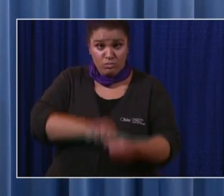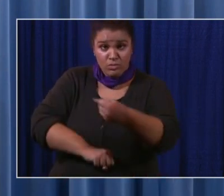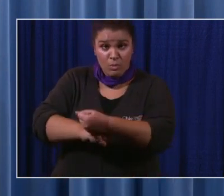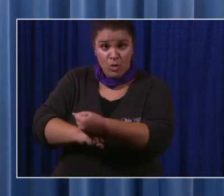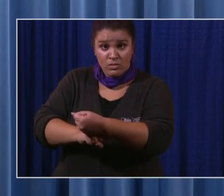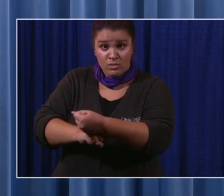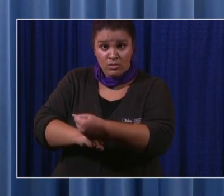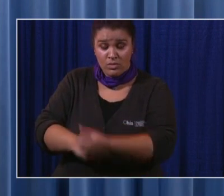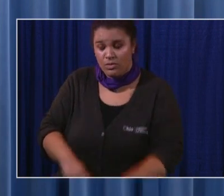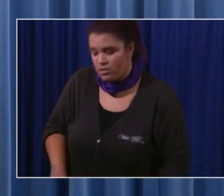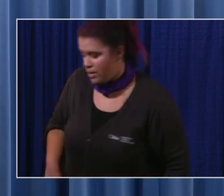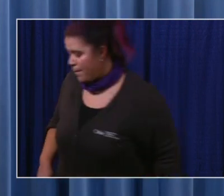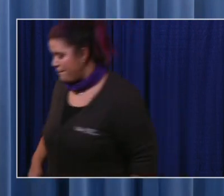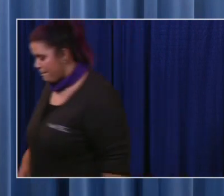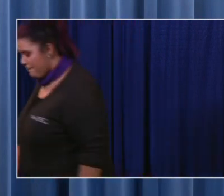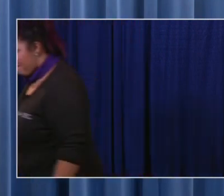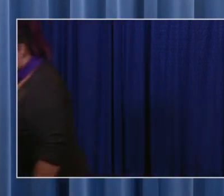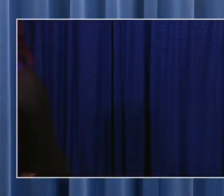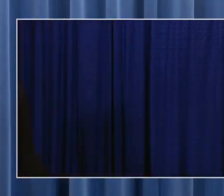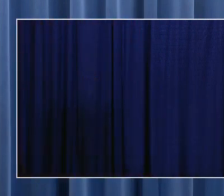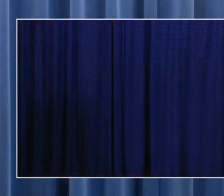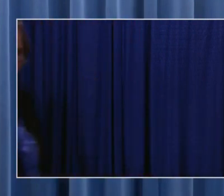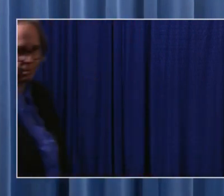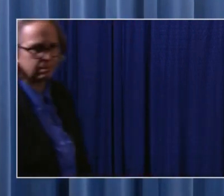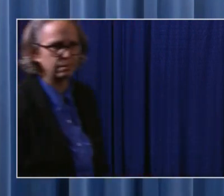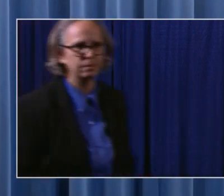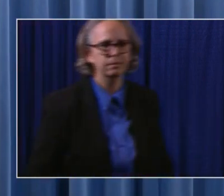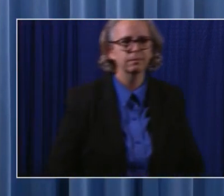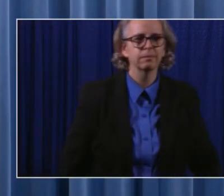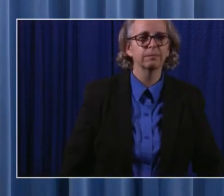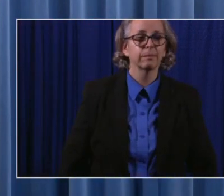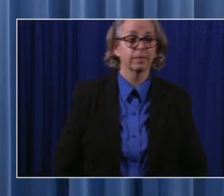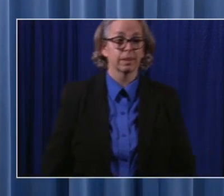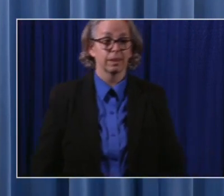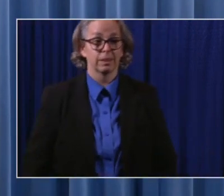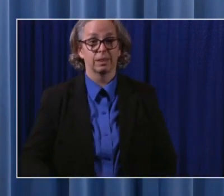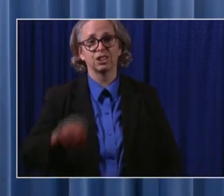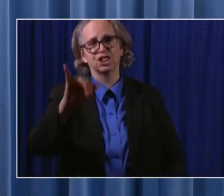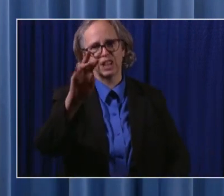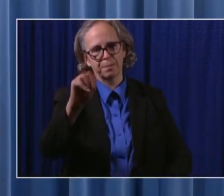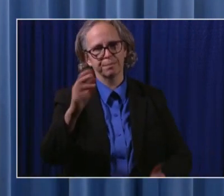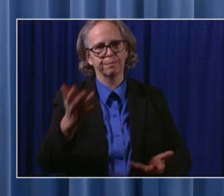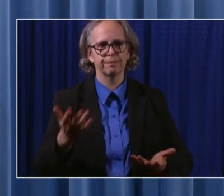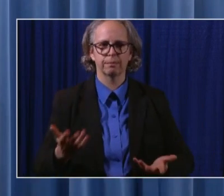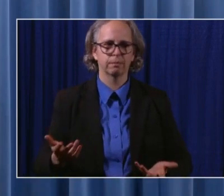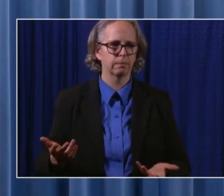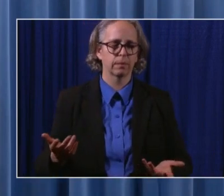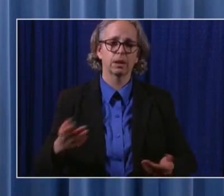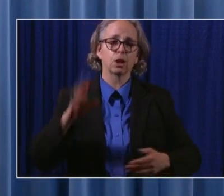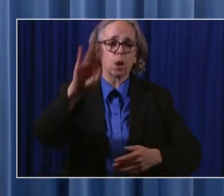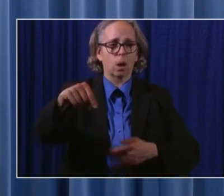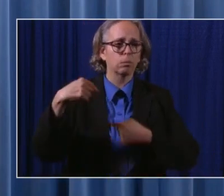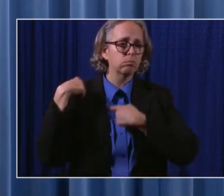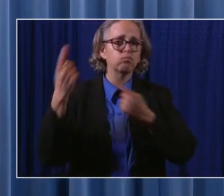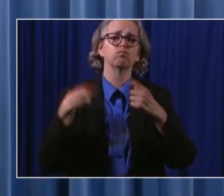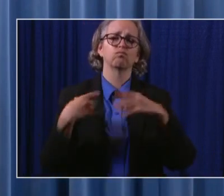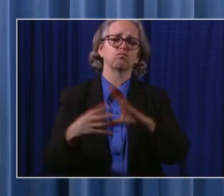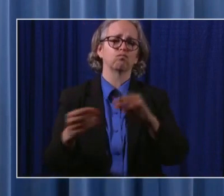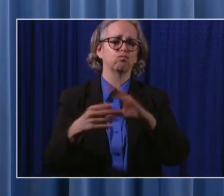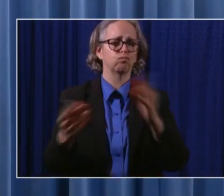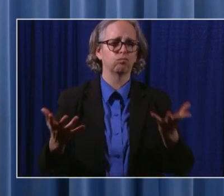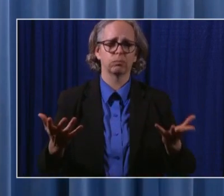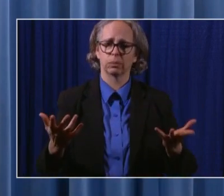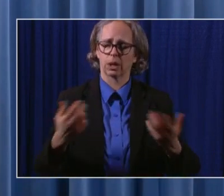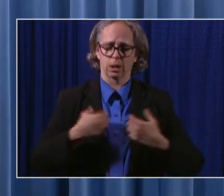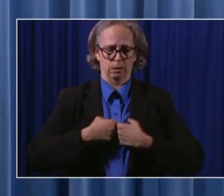What I have said, Jim, is I'm for as much openness as possible, but I don't want to